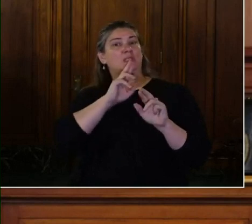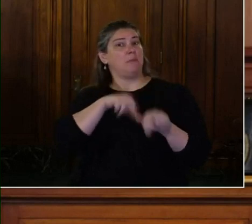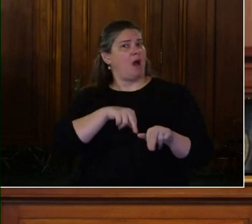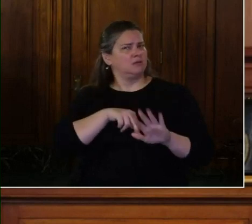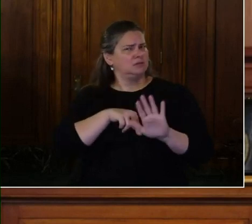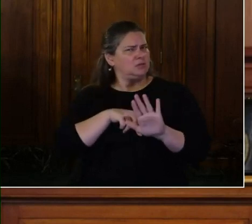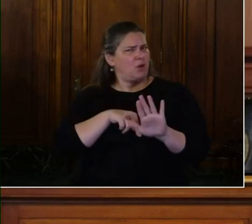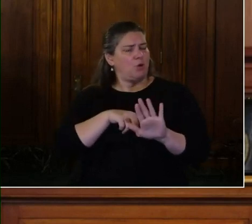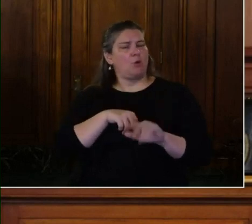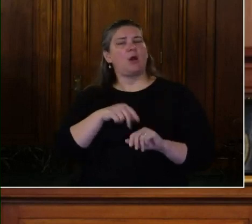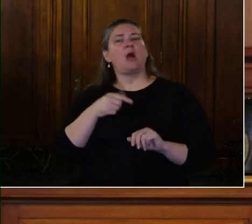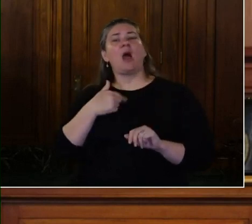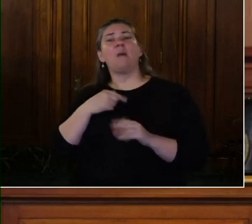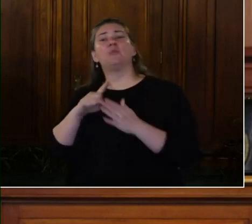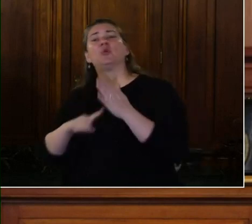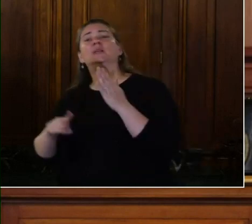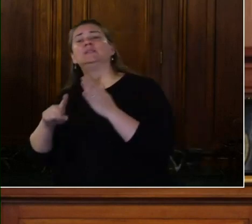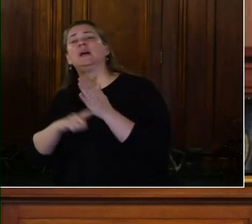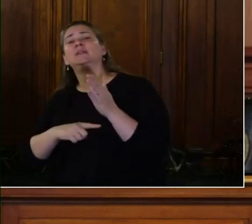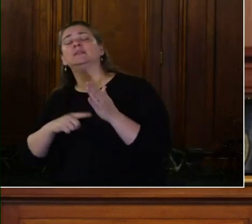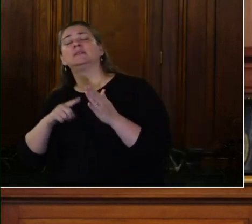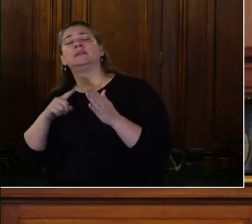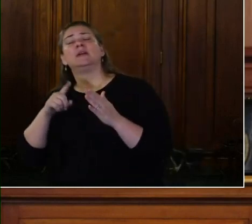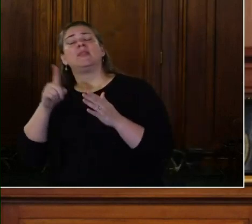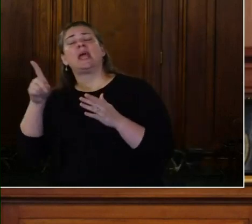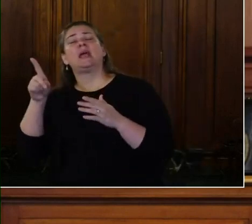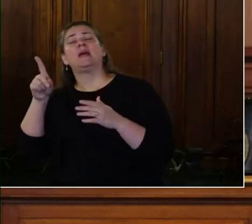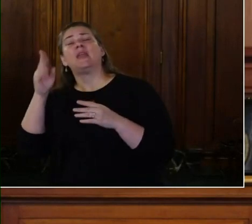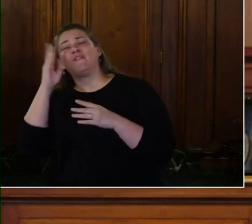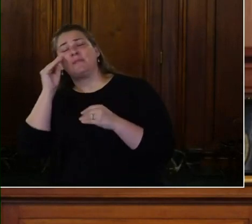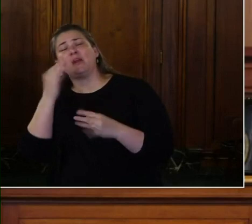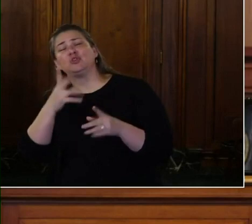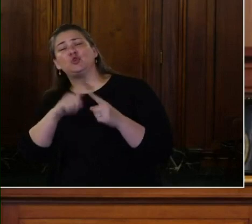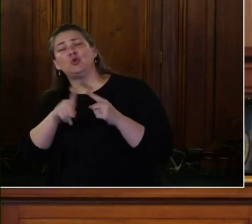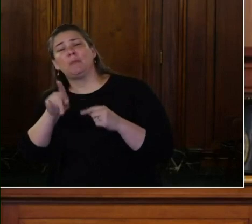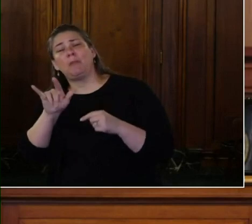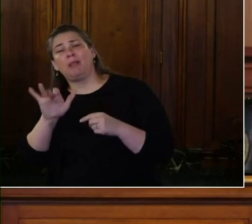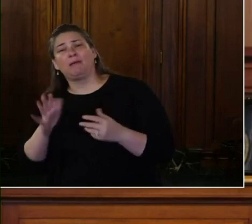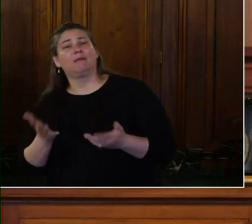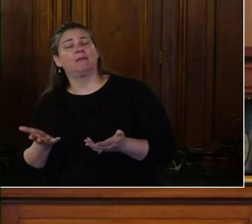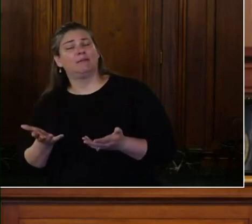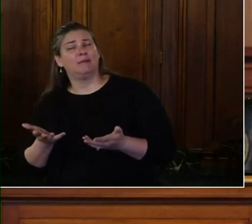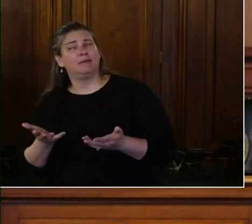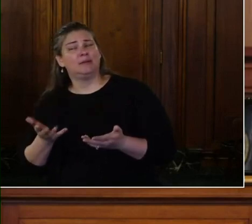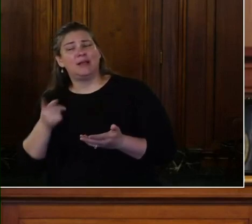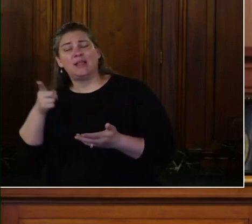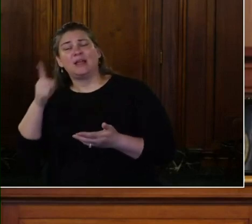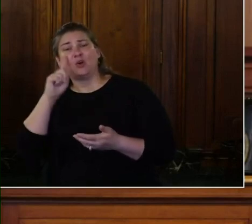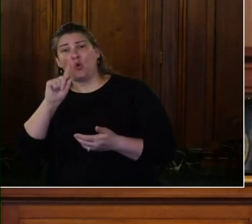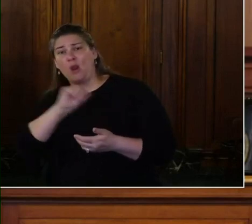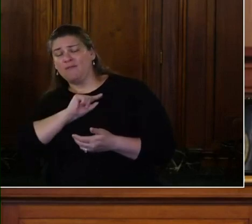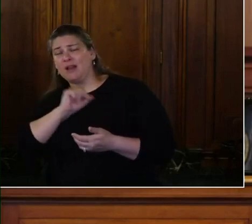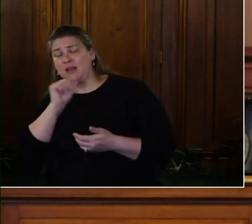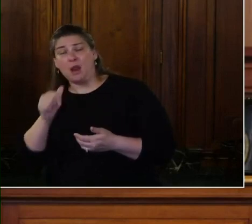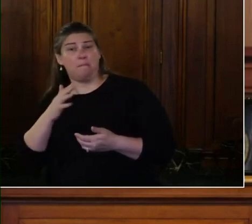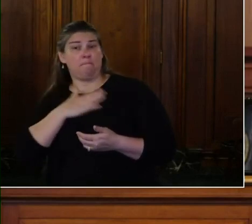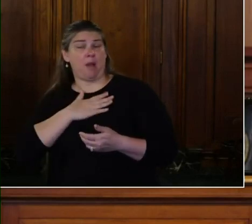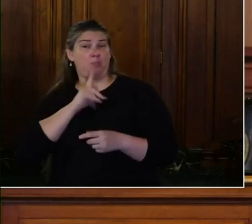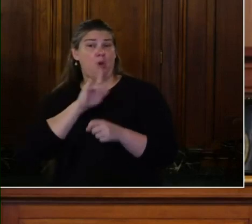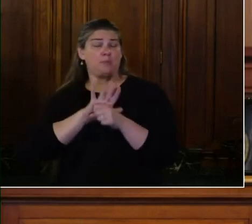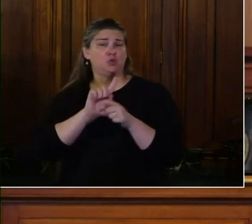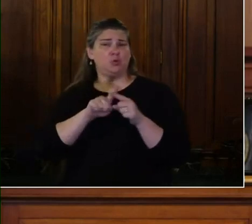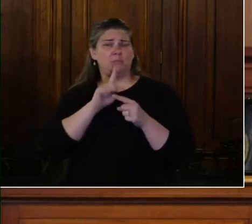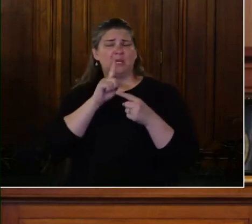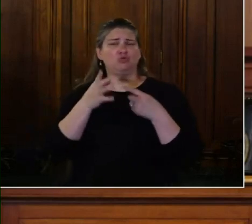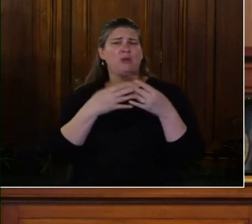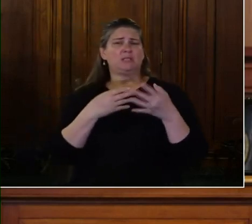as a data breach and when the notice was made to the public. But this has been my promise. All right, my promise has been to be transparent and honest